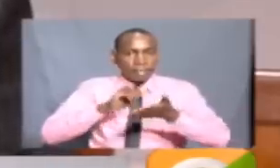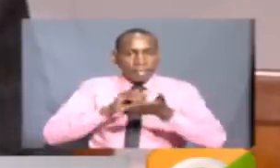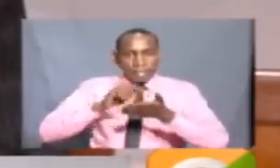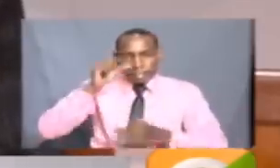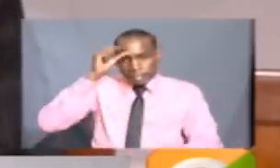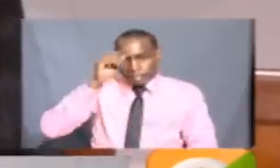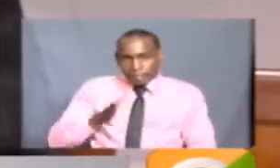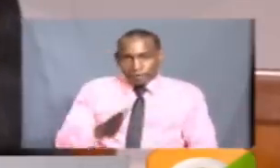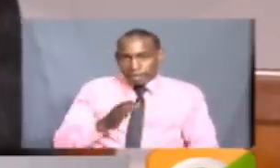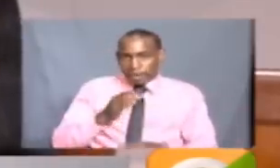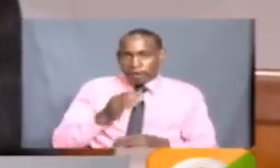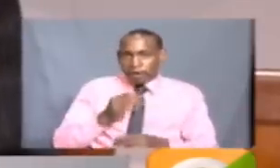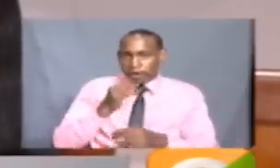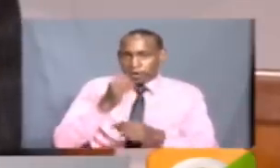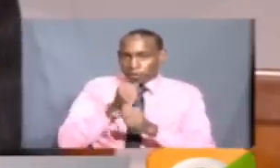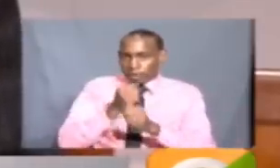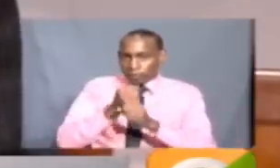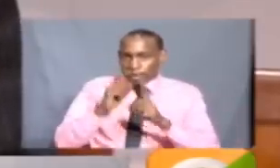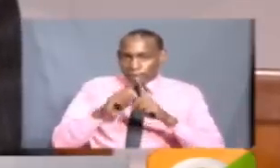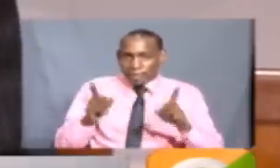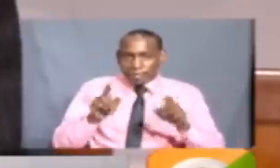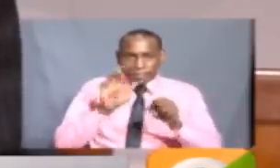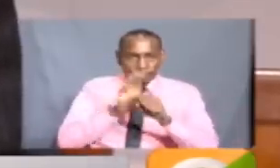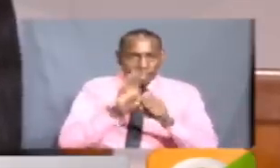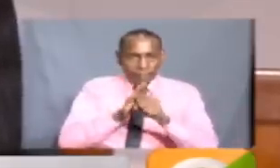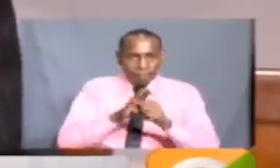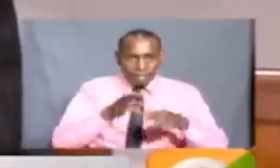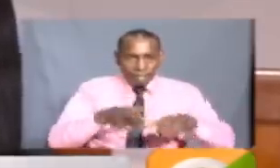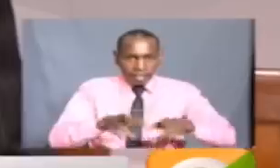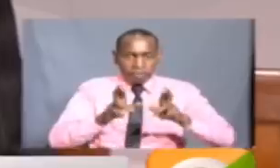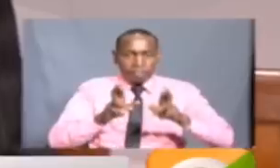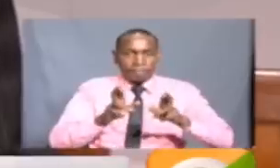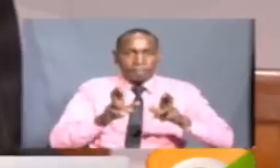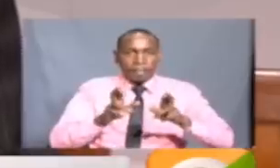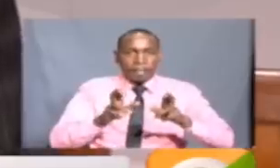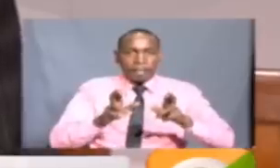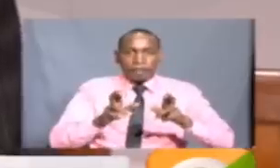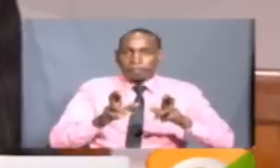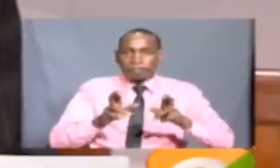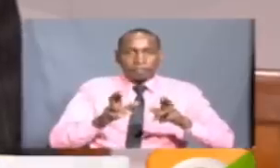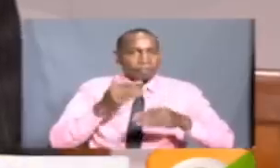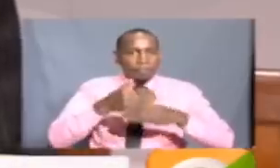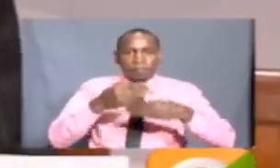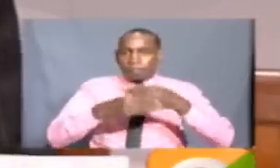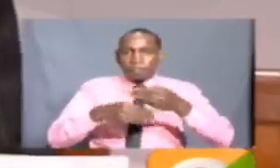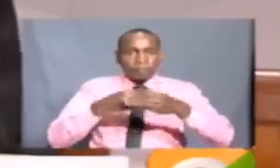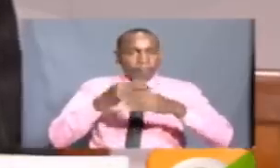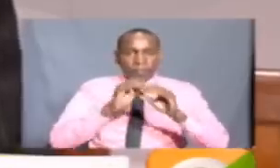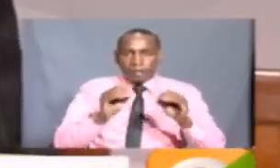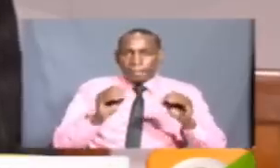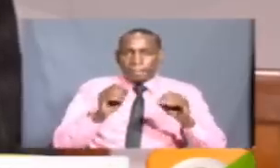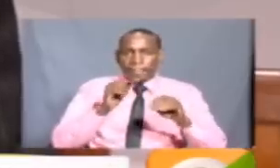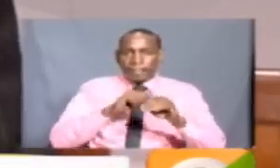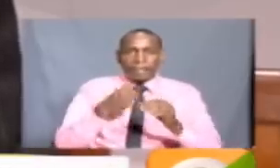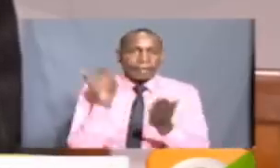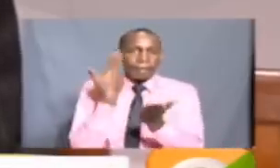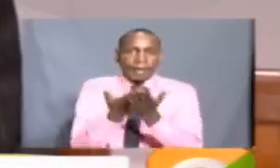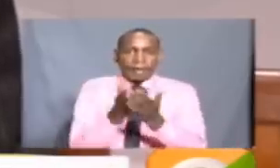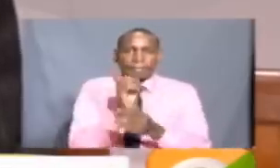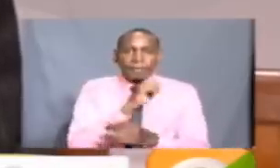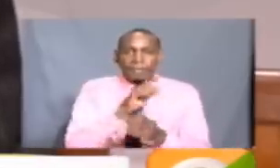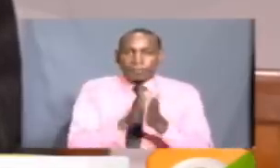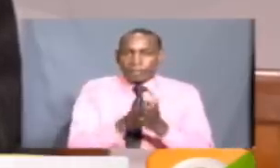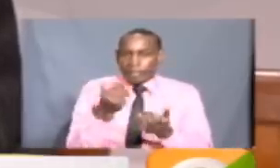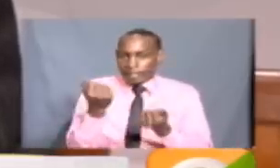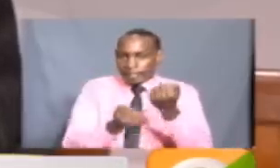to do something about them. Yes. But majority of them, you'll still find their muddy roads. And when you get there with